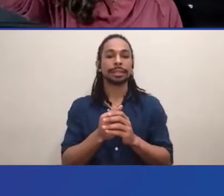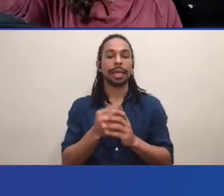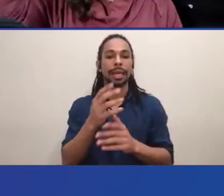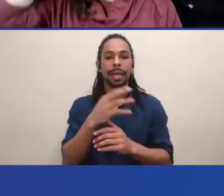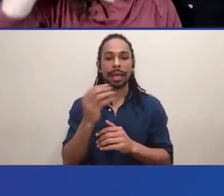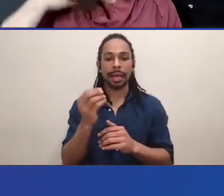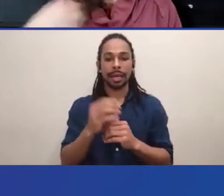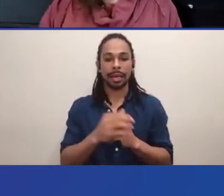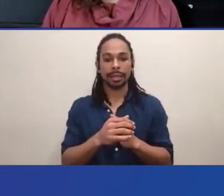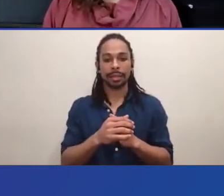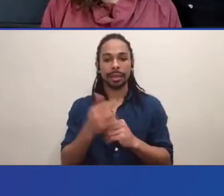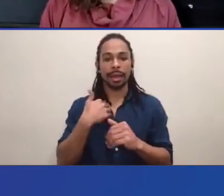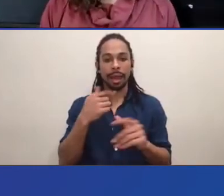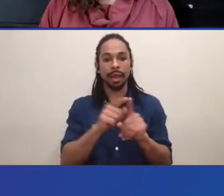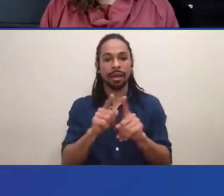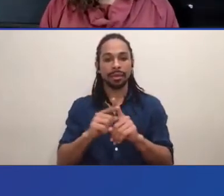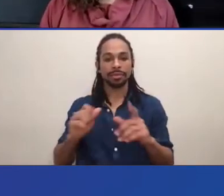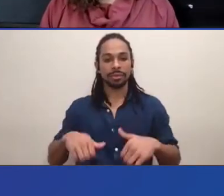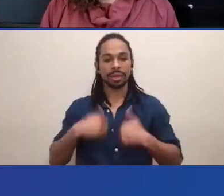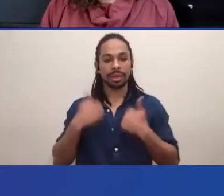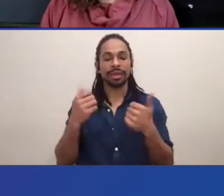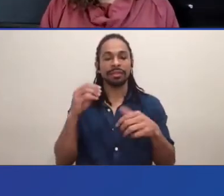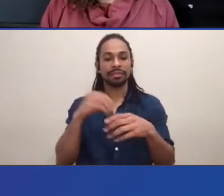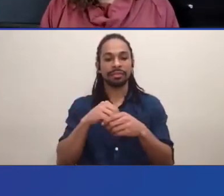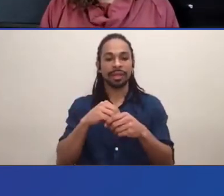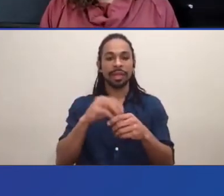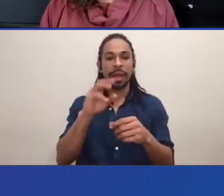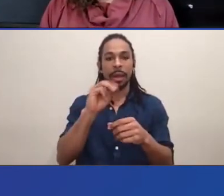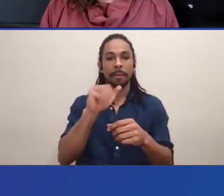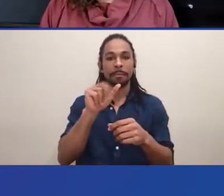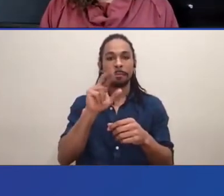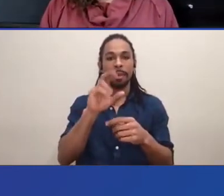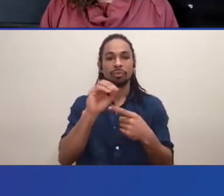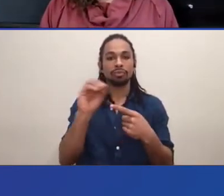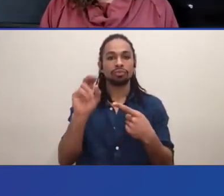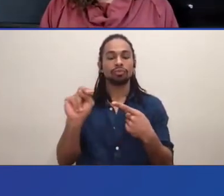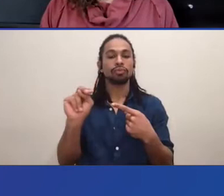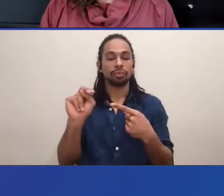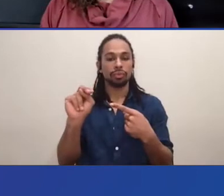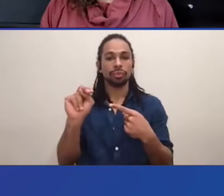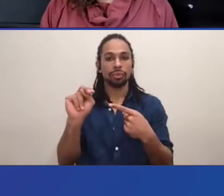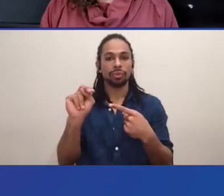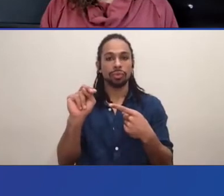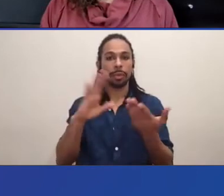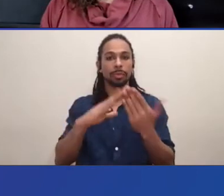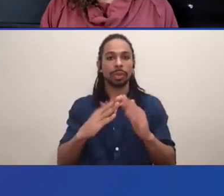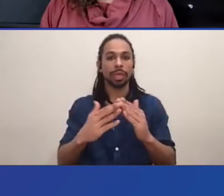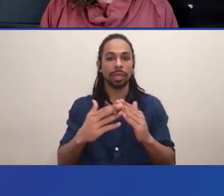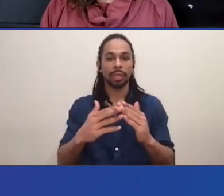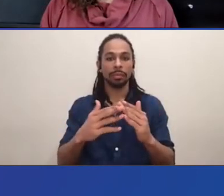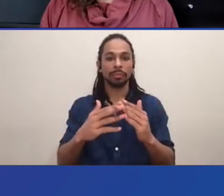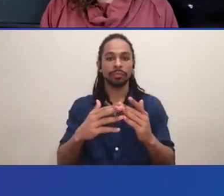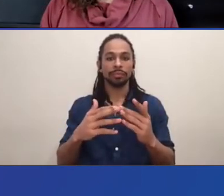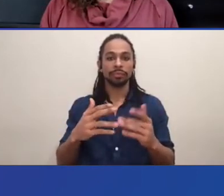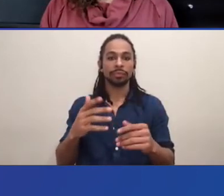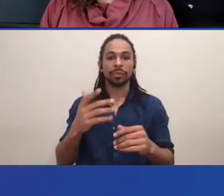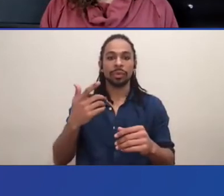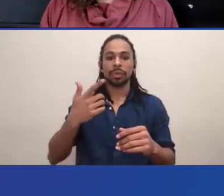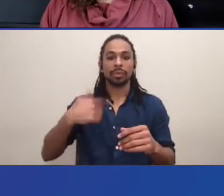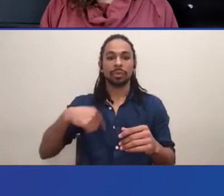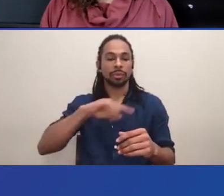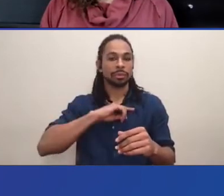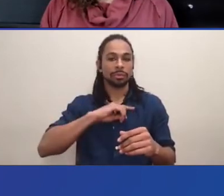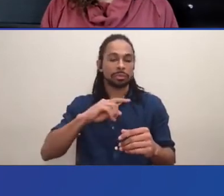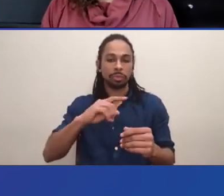and I also live in a Maroon community. Like Maroon communities are not disappeared from the United States, they're